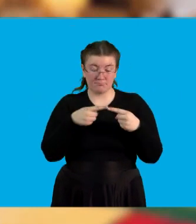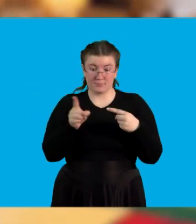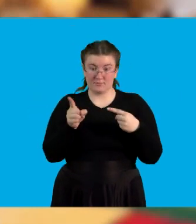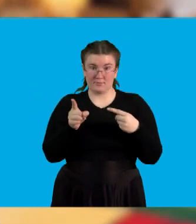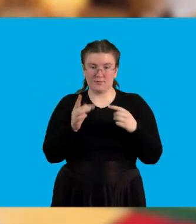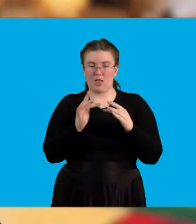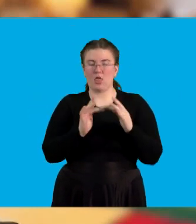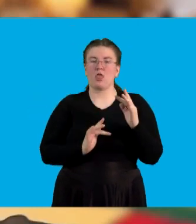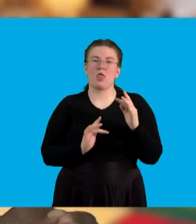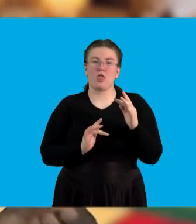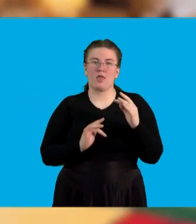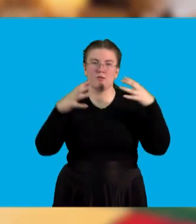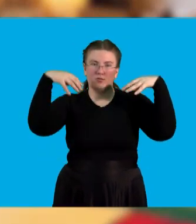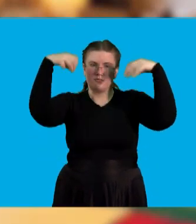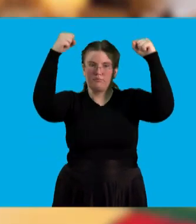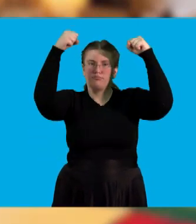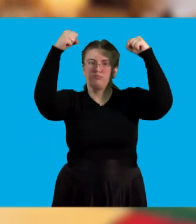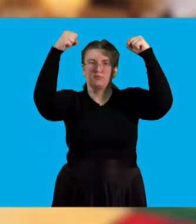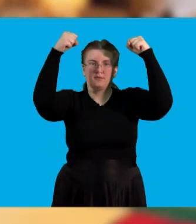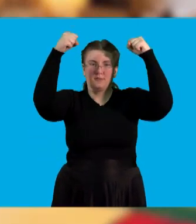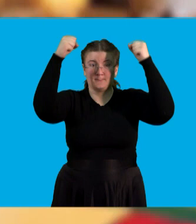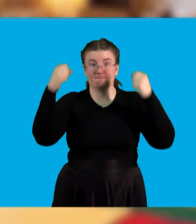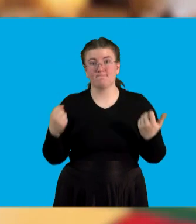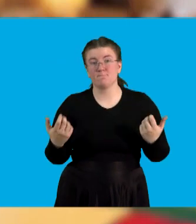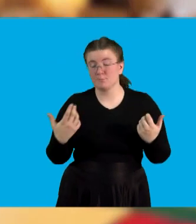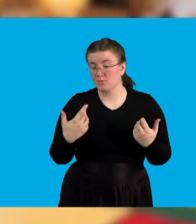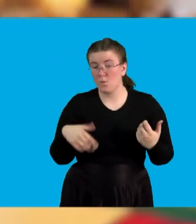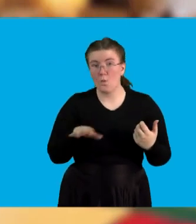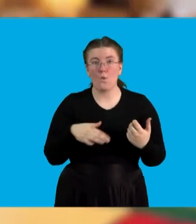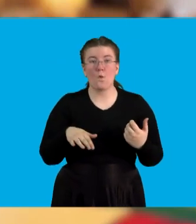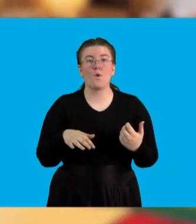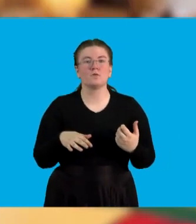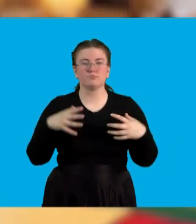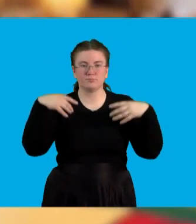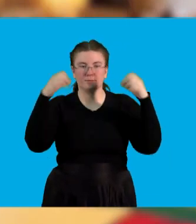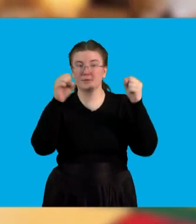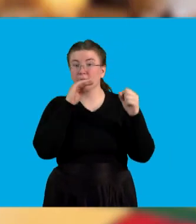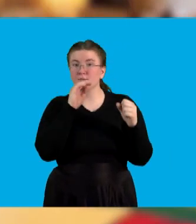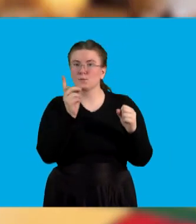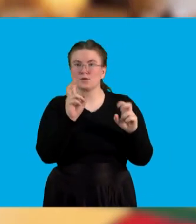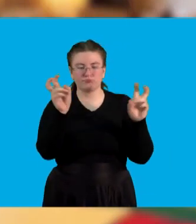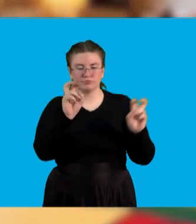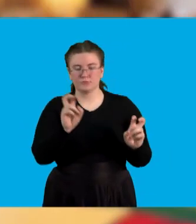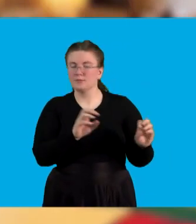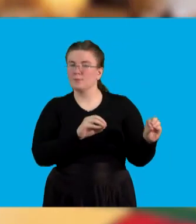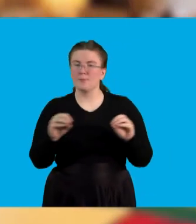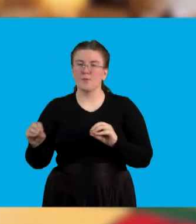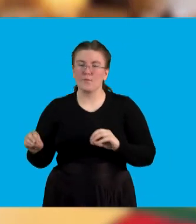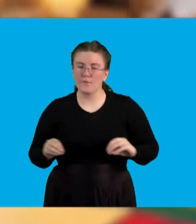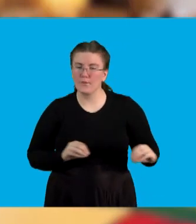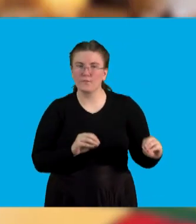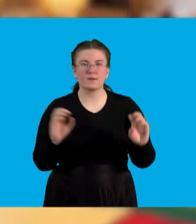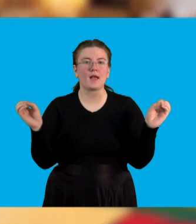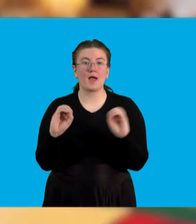is open, the wires are going to be disconnected, or the circuit as a whole is disconnected, and because of that, there is no